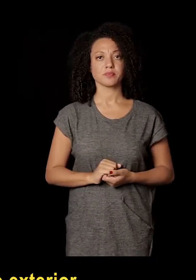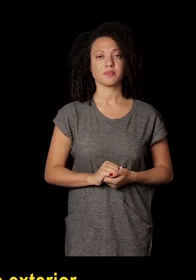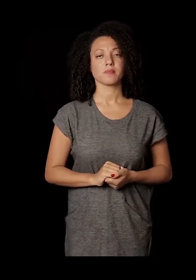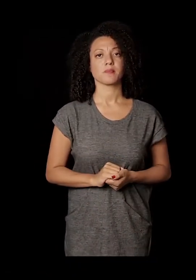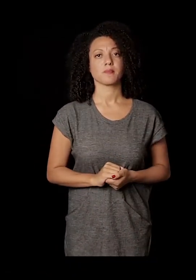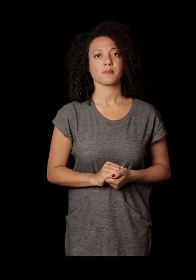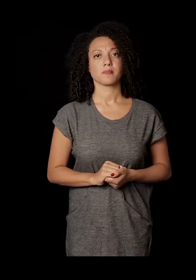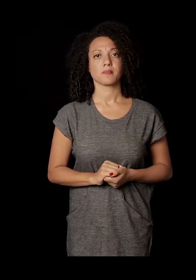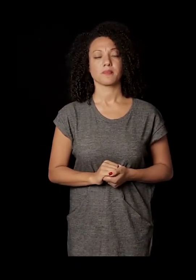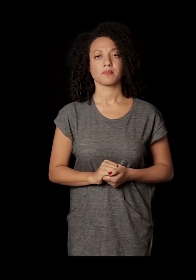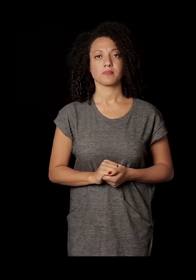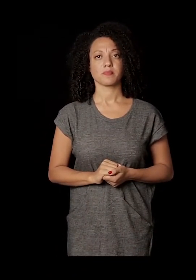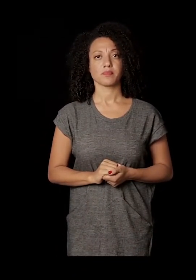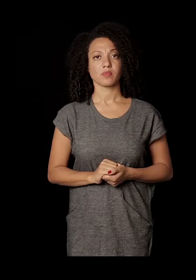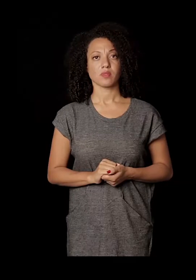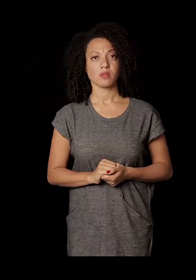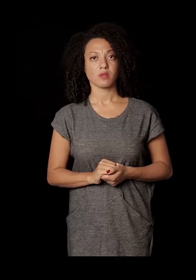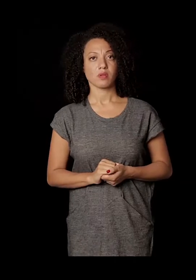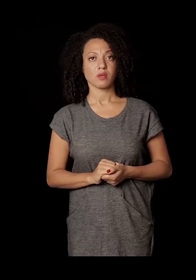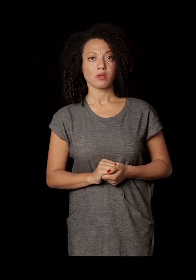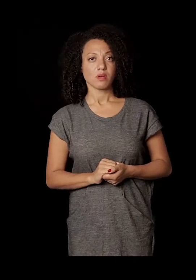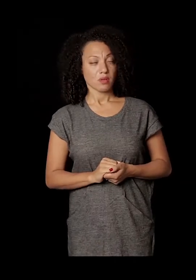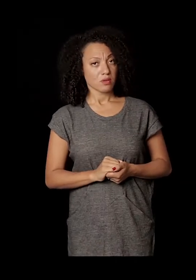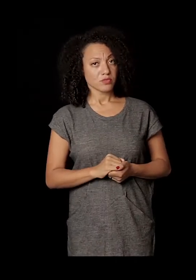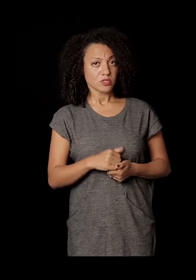abroad. This is on the left,